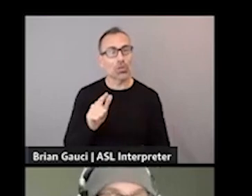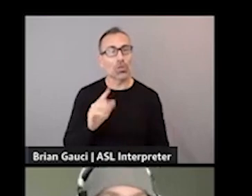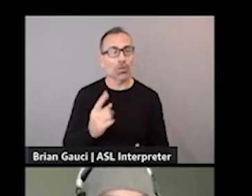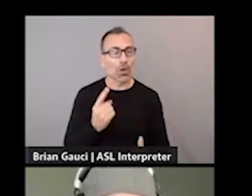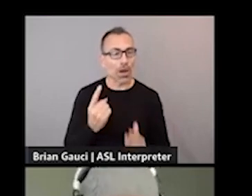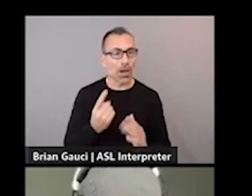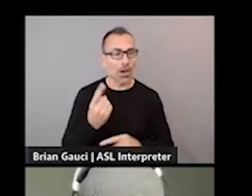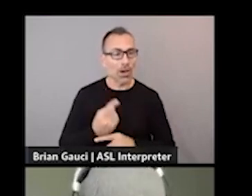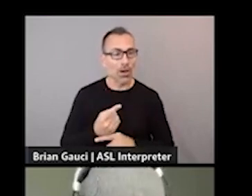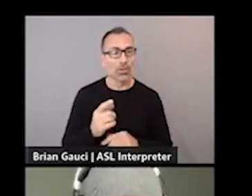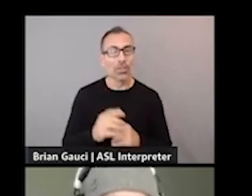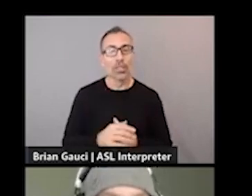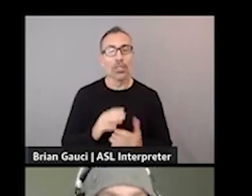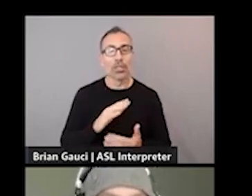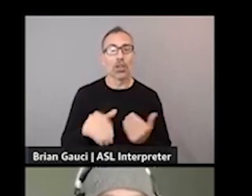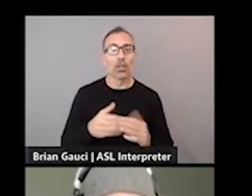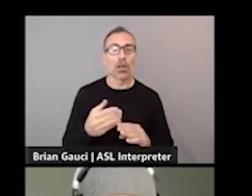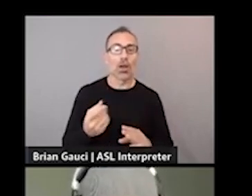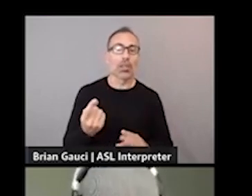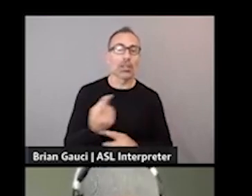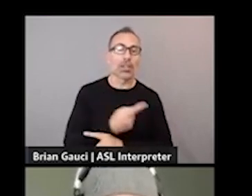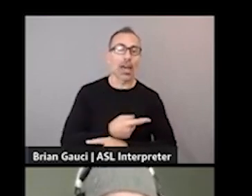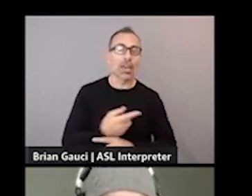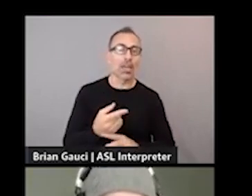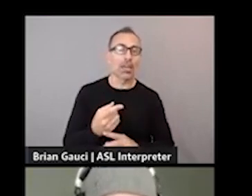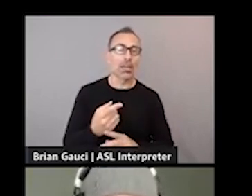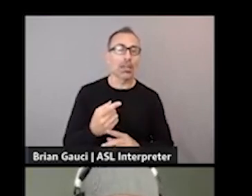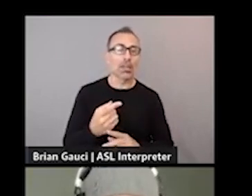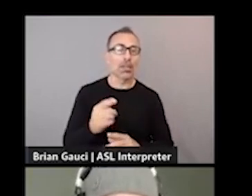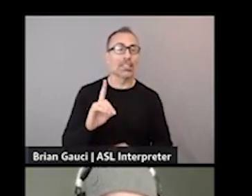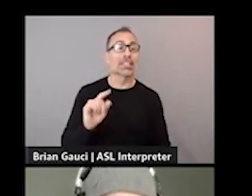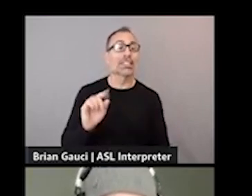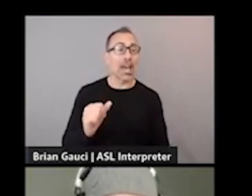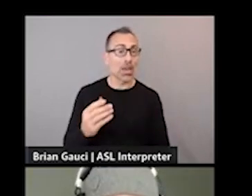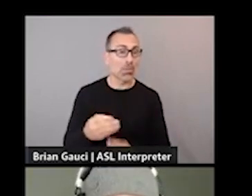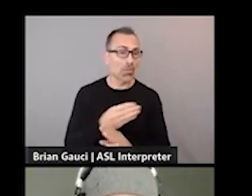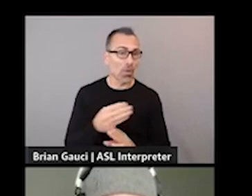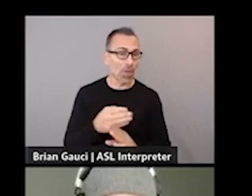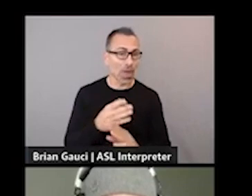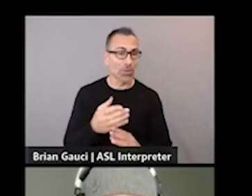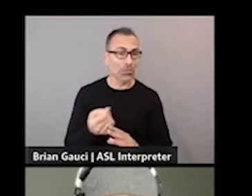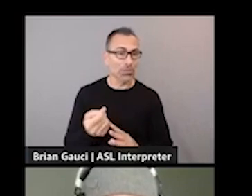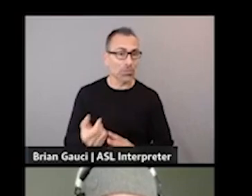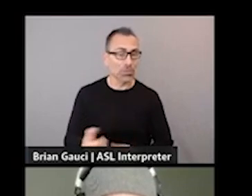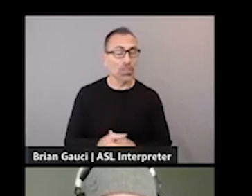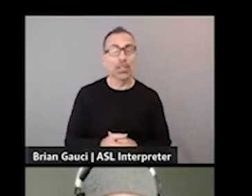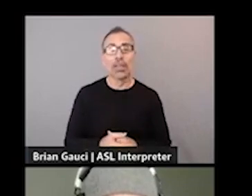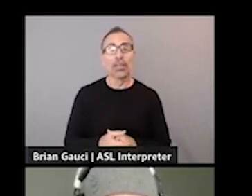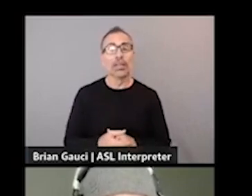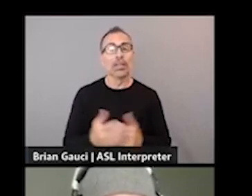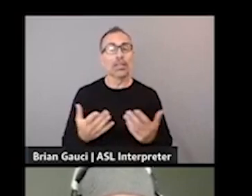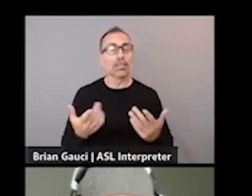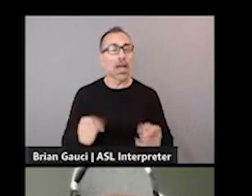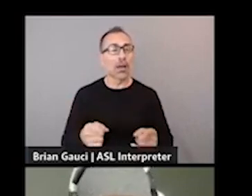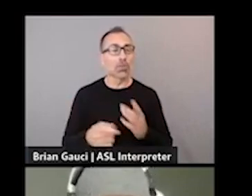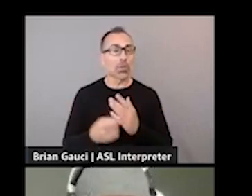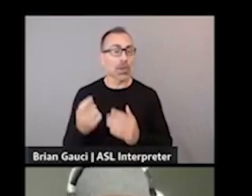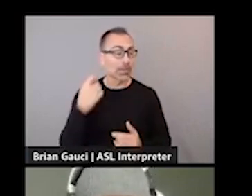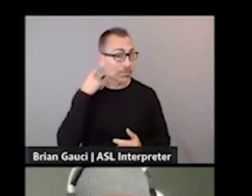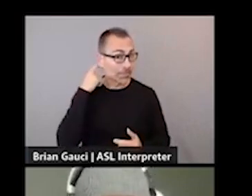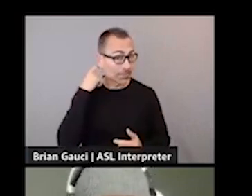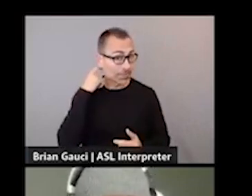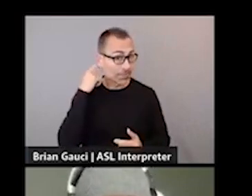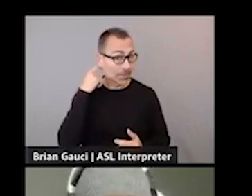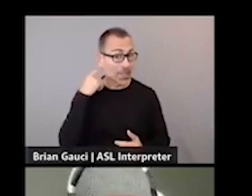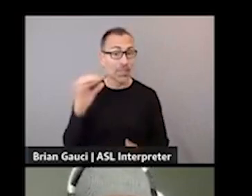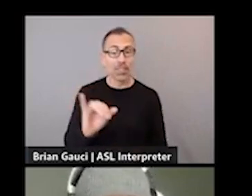data before that getting deleted. It's happening automatically. If I do last 7 days, then you can see all the